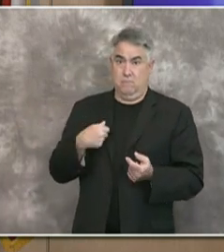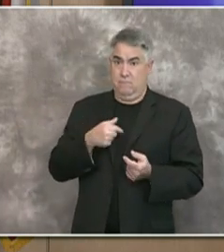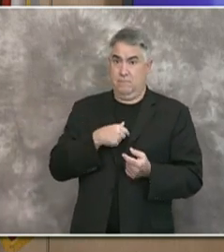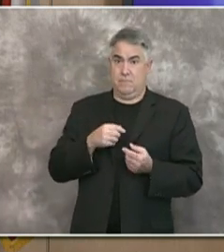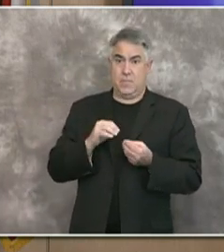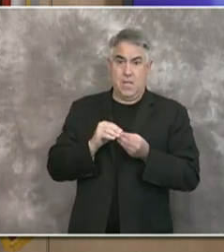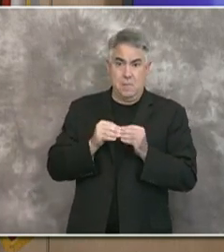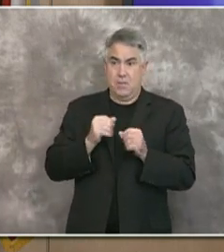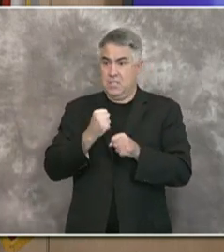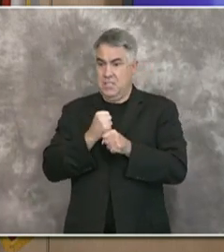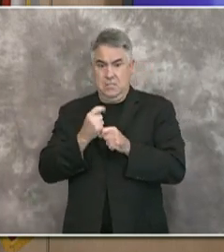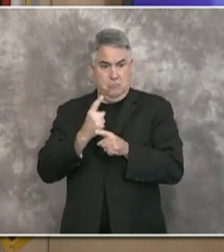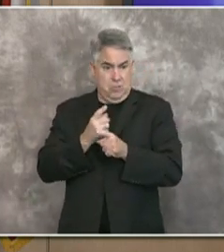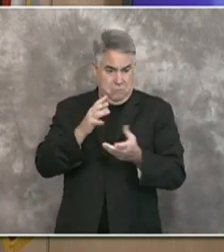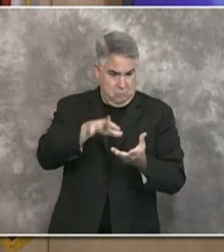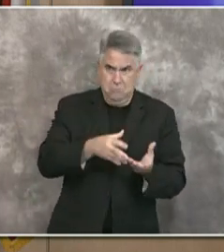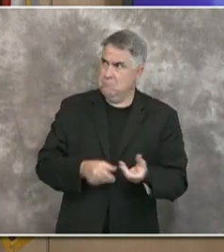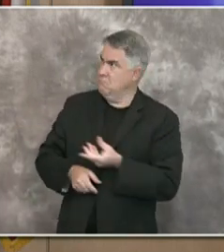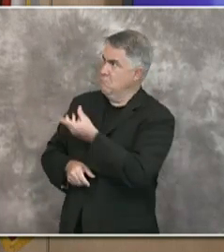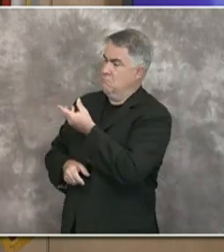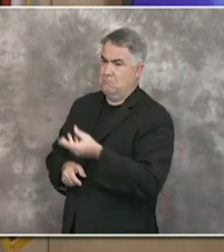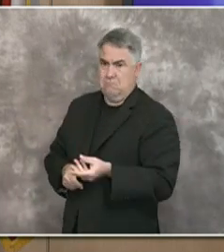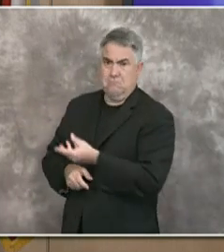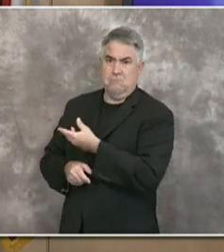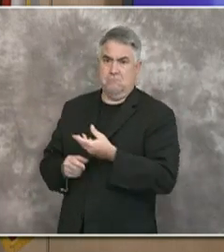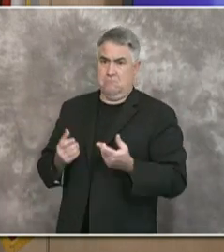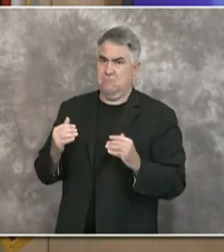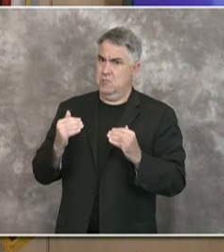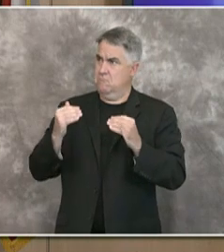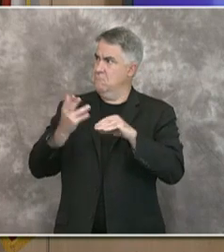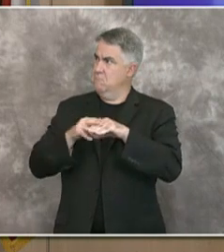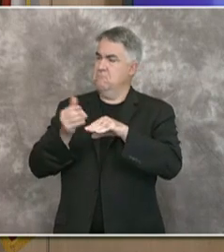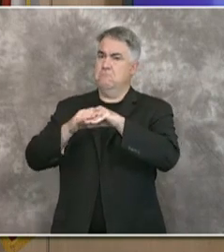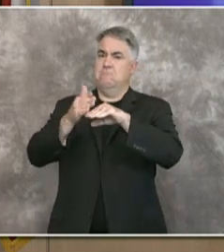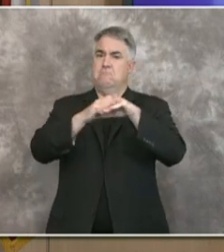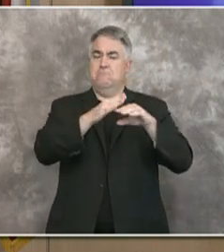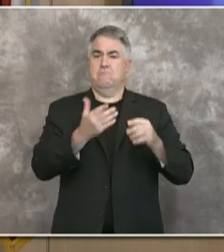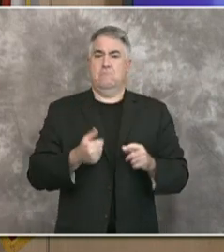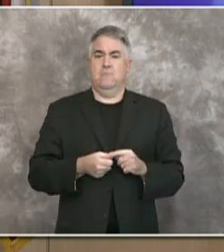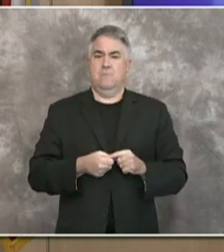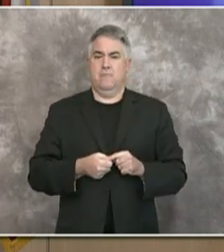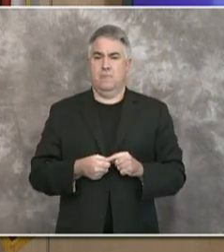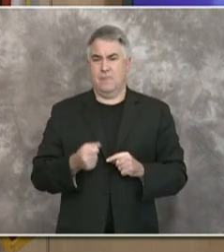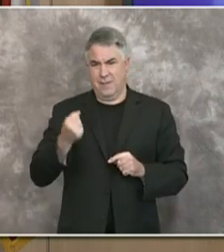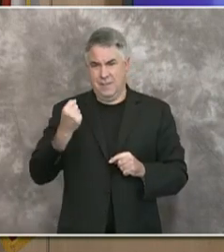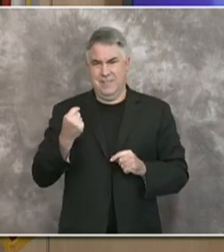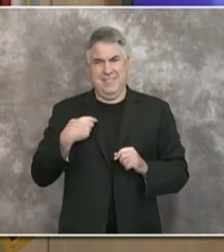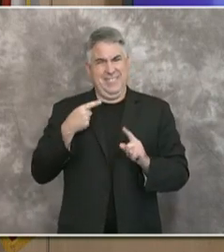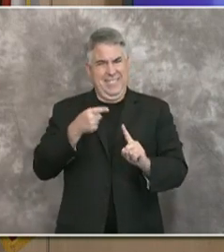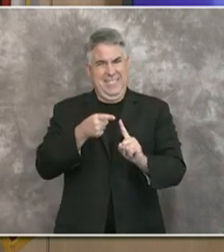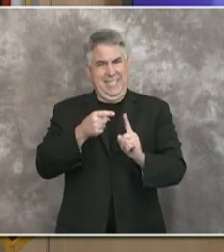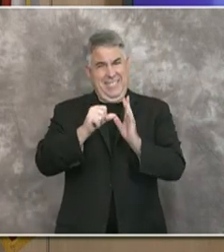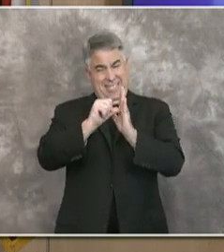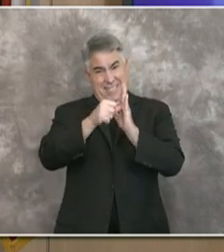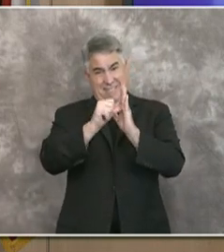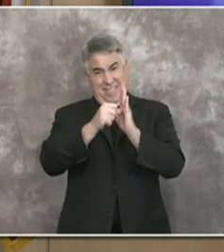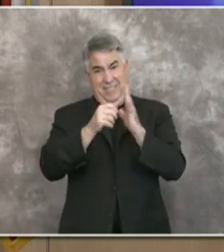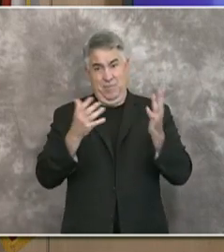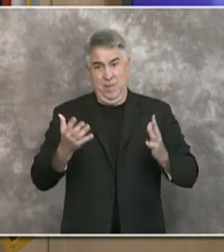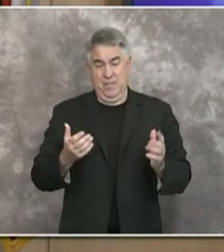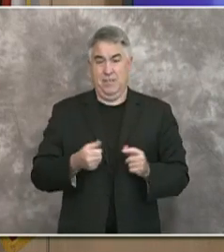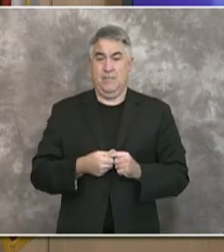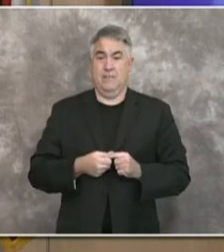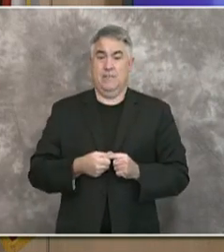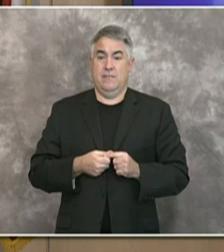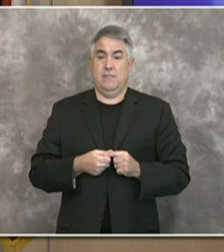see, it allows us to keep advancing. But again, though, a point that we're trying to really reiterate is as we move into some of